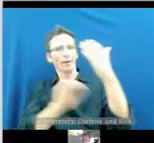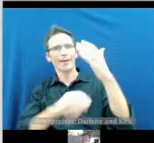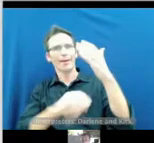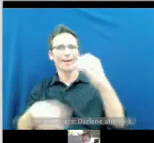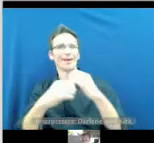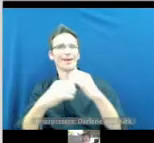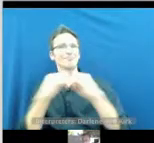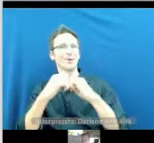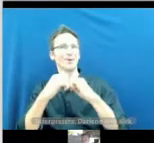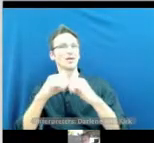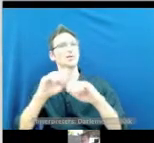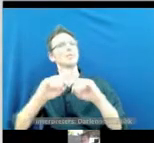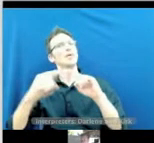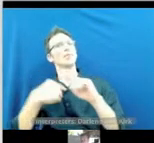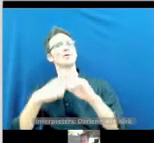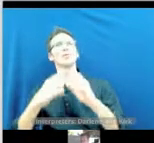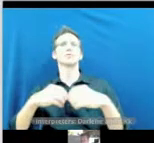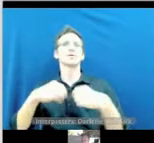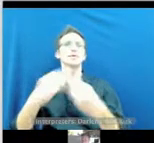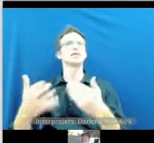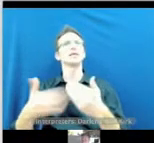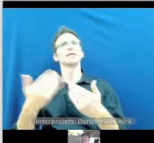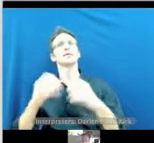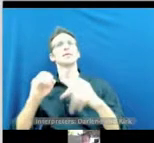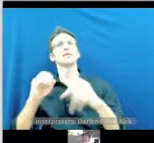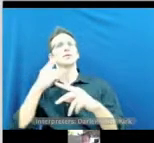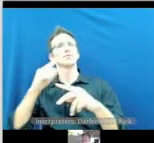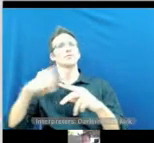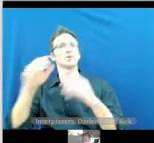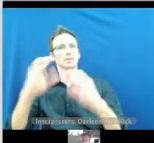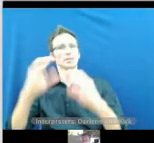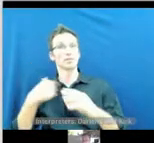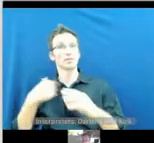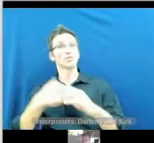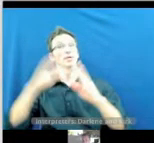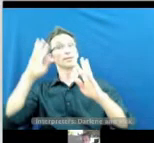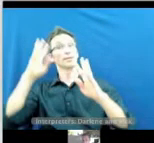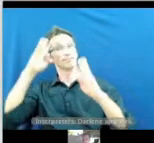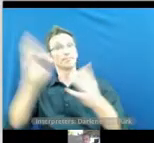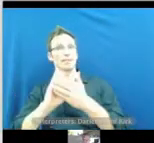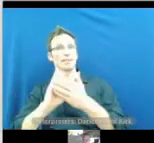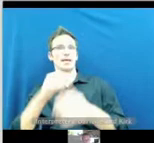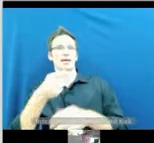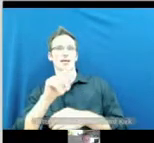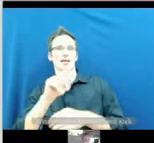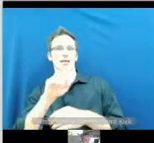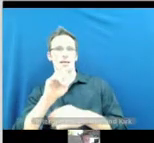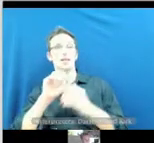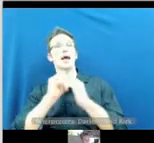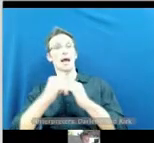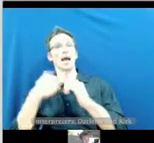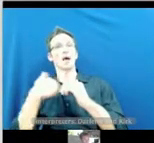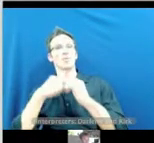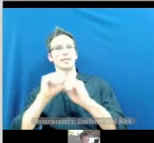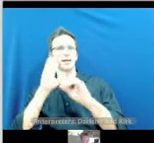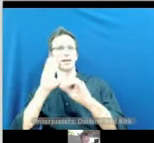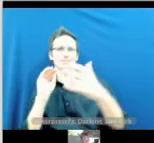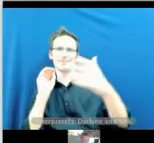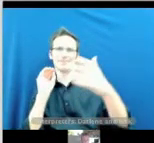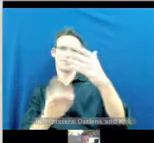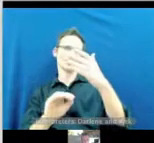we created this guide and called the Curriculum Guide on How to Infuse Deafblind Content. The title's pretty